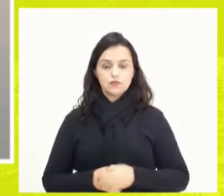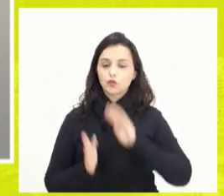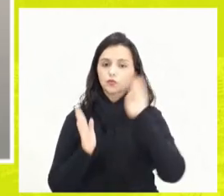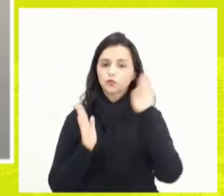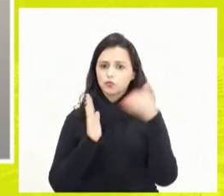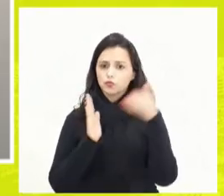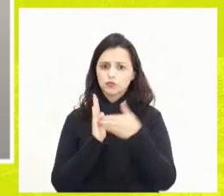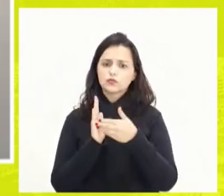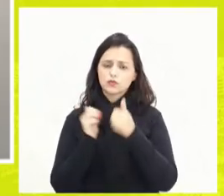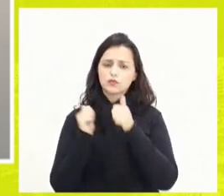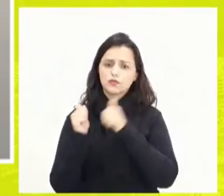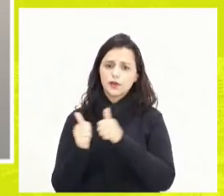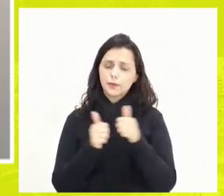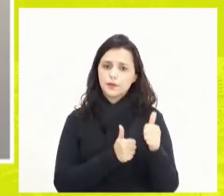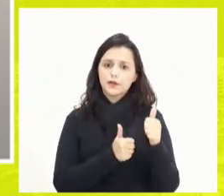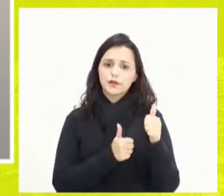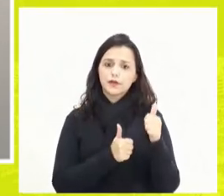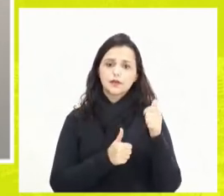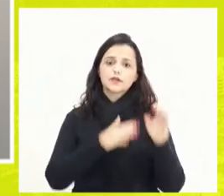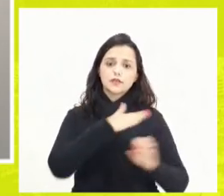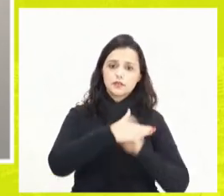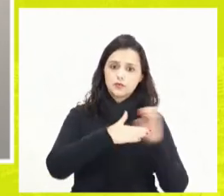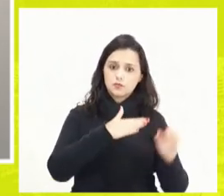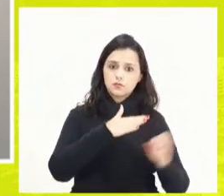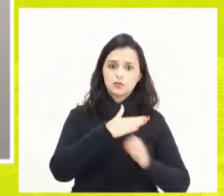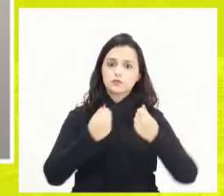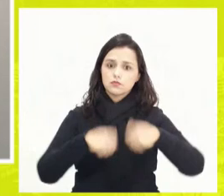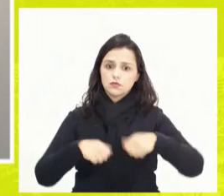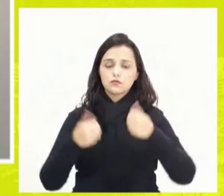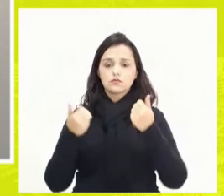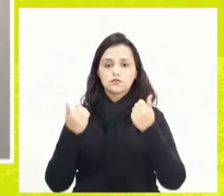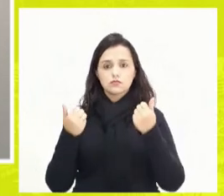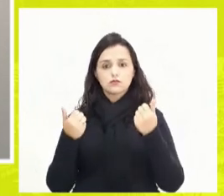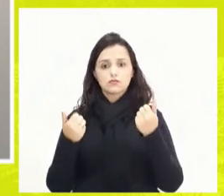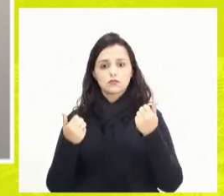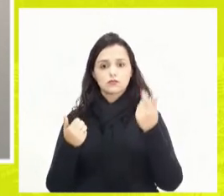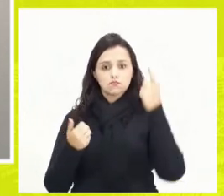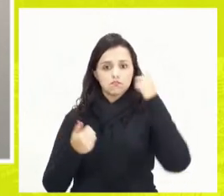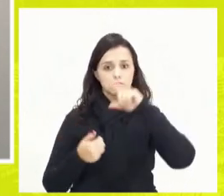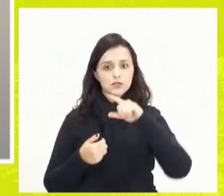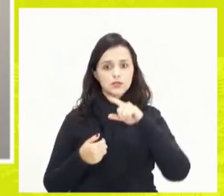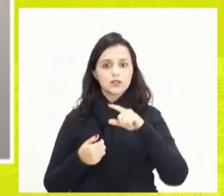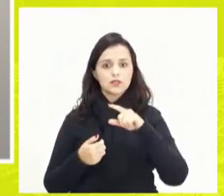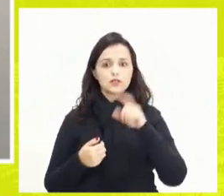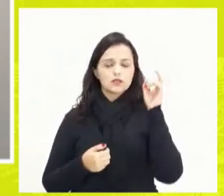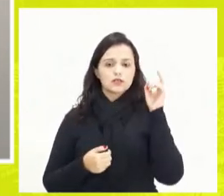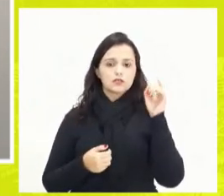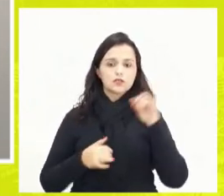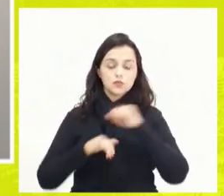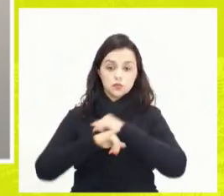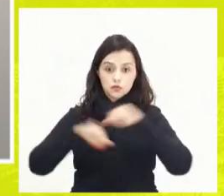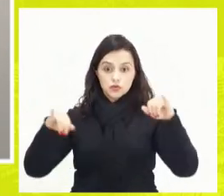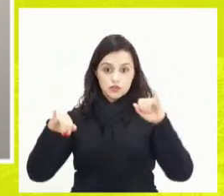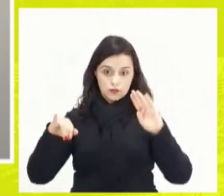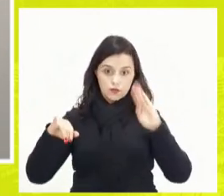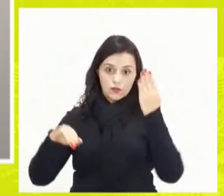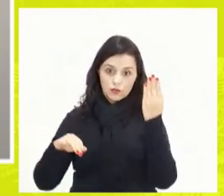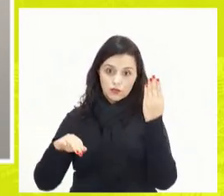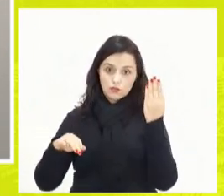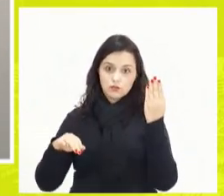companies have when we are discussing fake news the stronger the companies